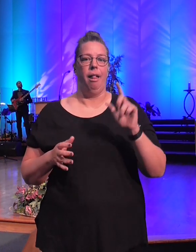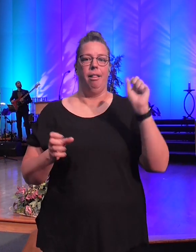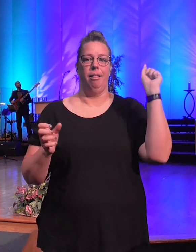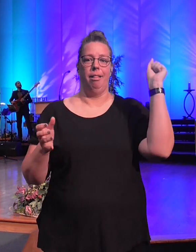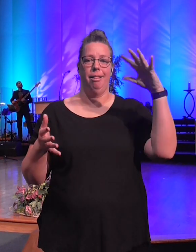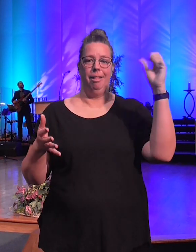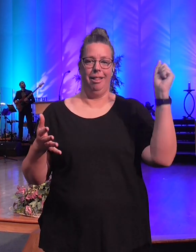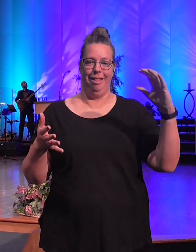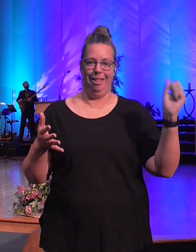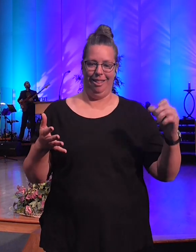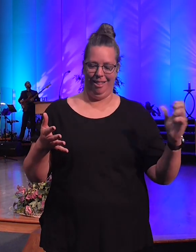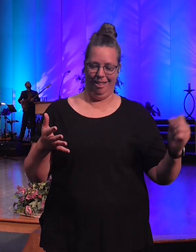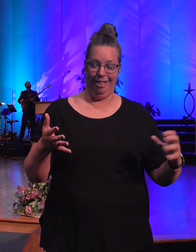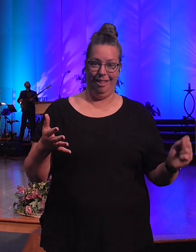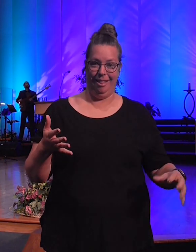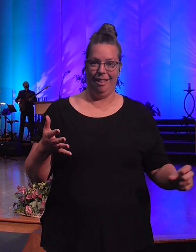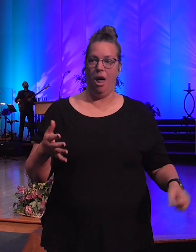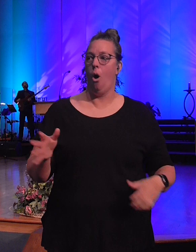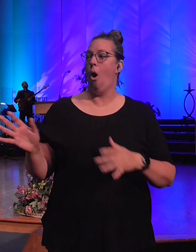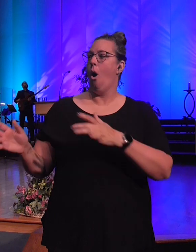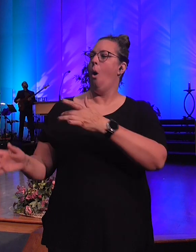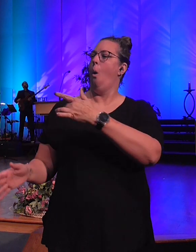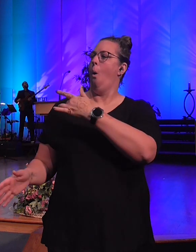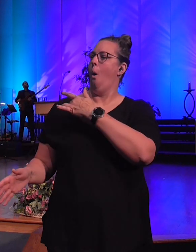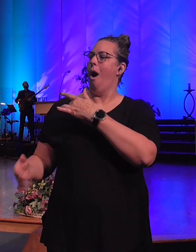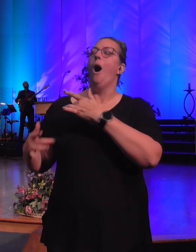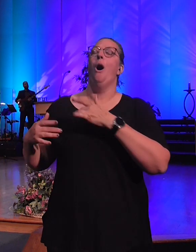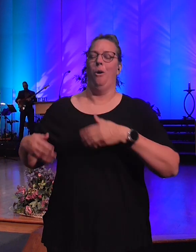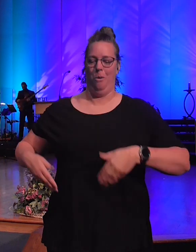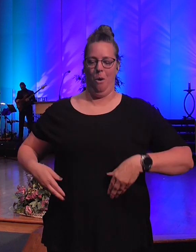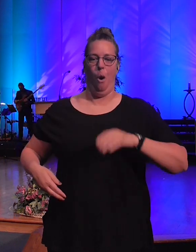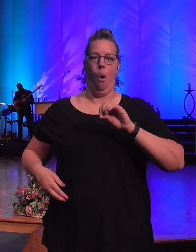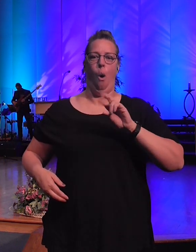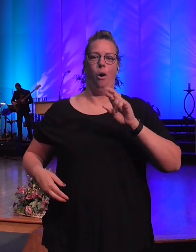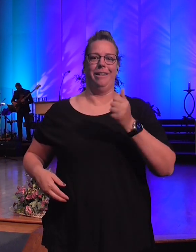all kinds of things. Organ harvesting. Organ harvest.